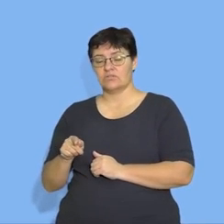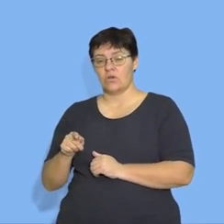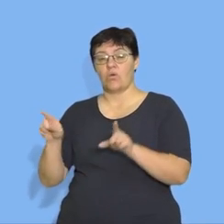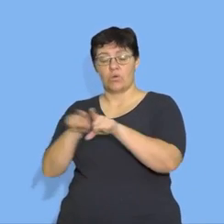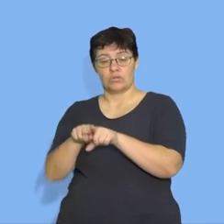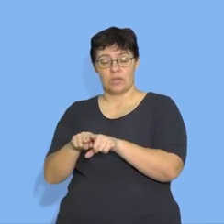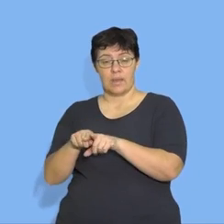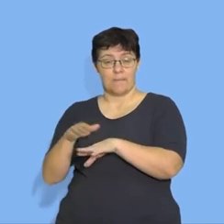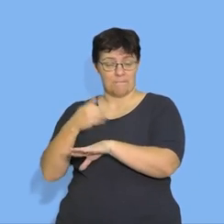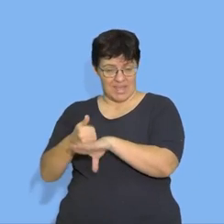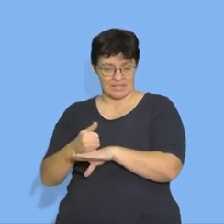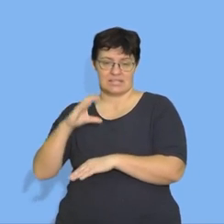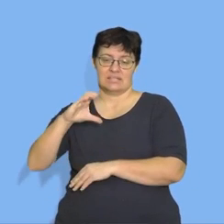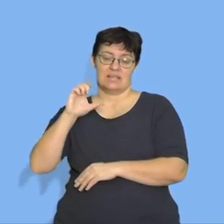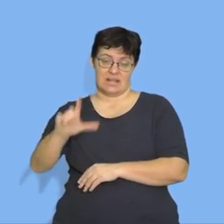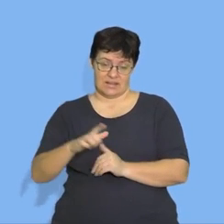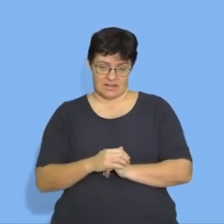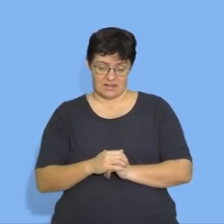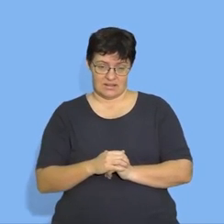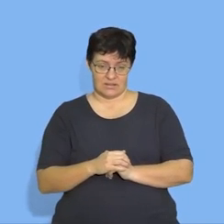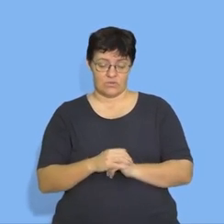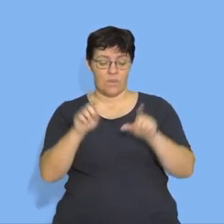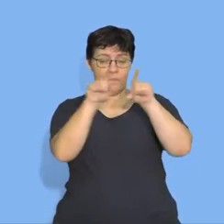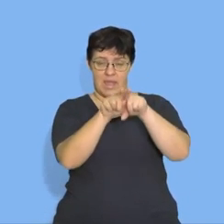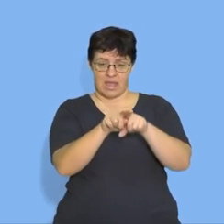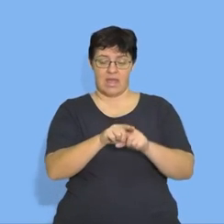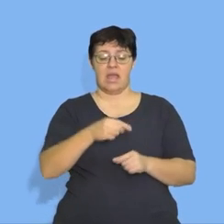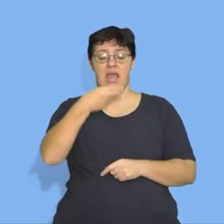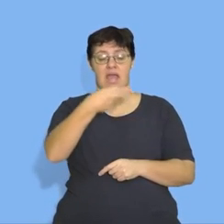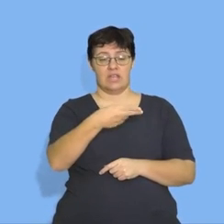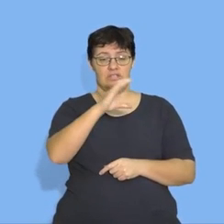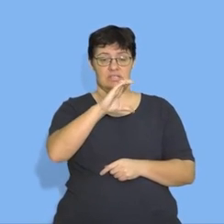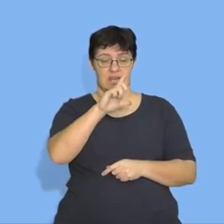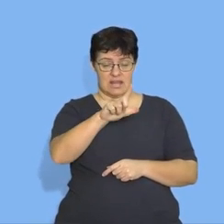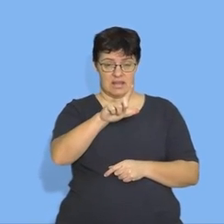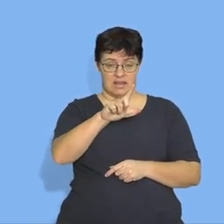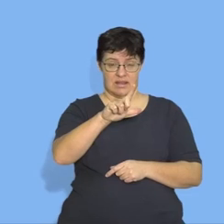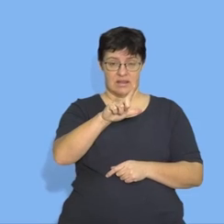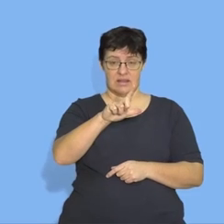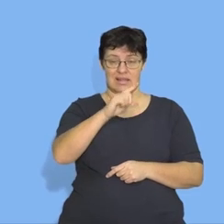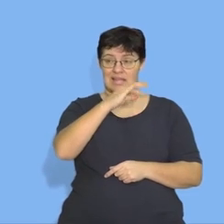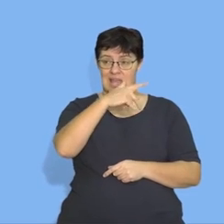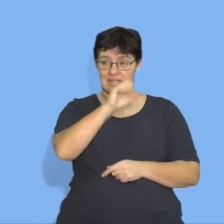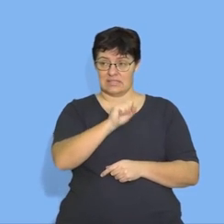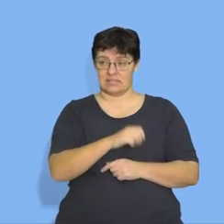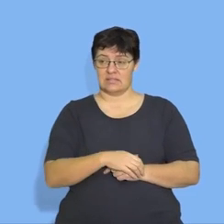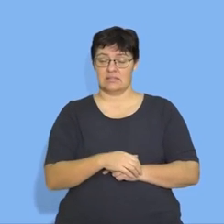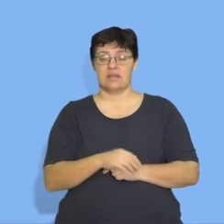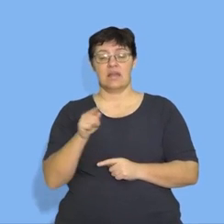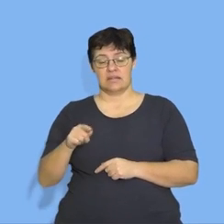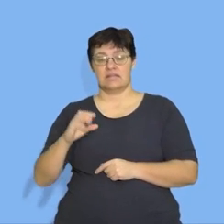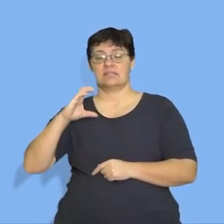the pairs is HCl gas and